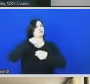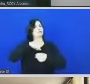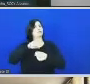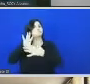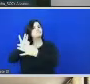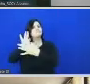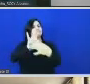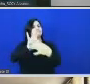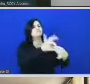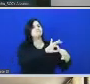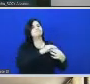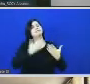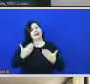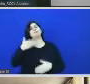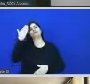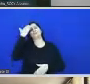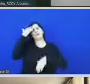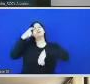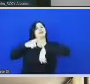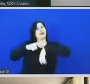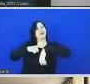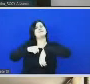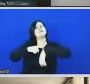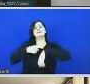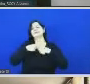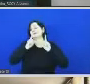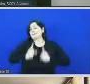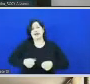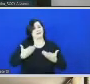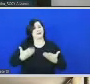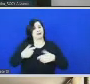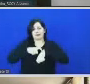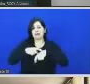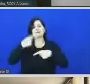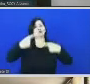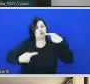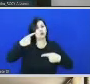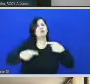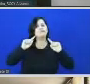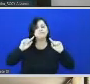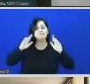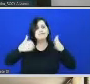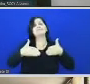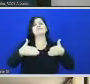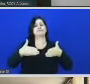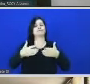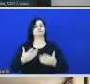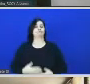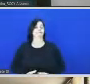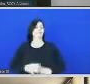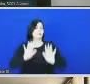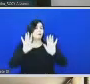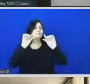those participating in this session. So I have one quick question for each of you. What